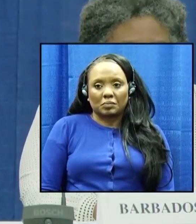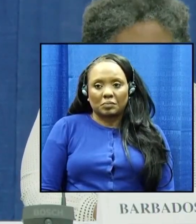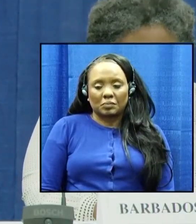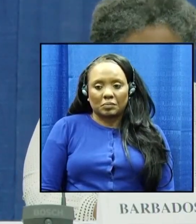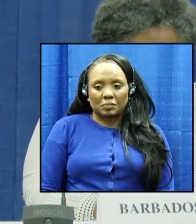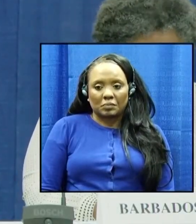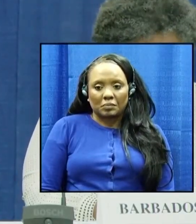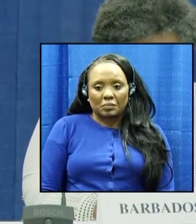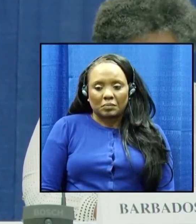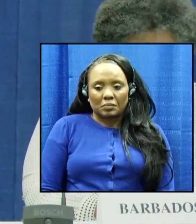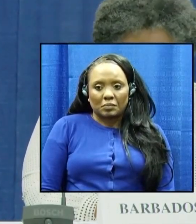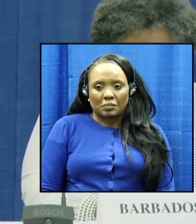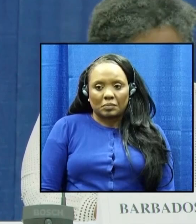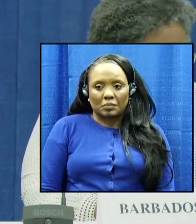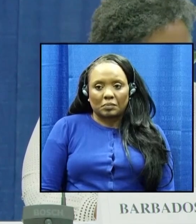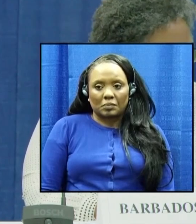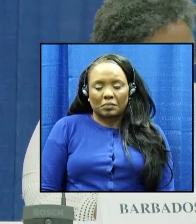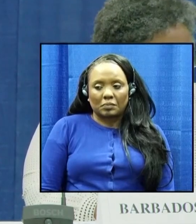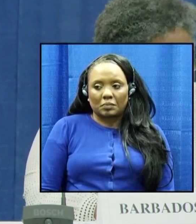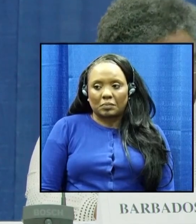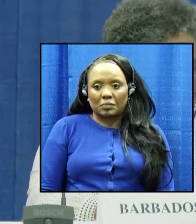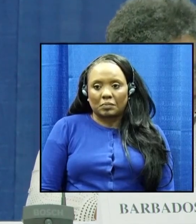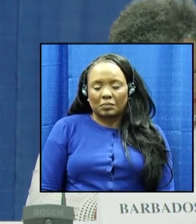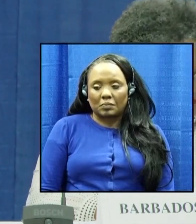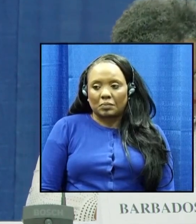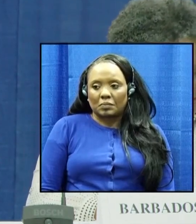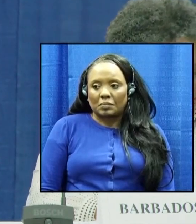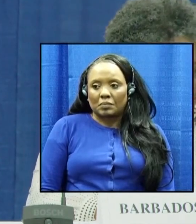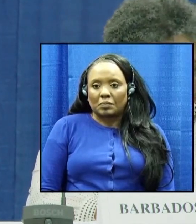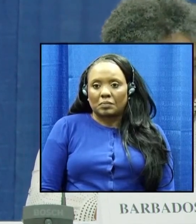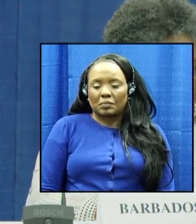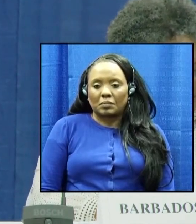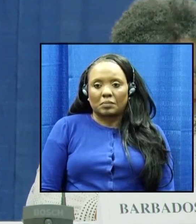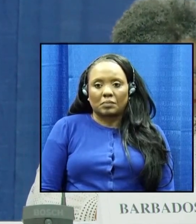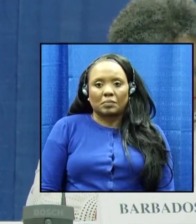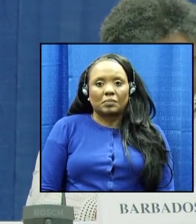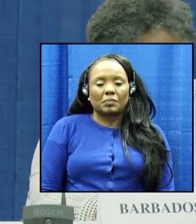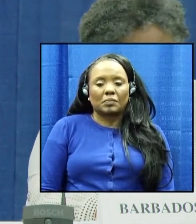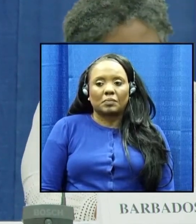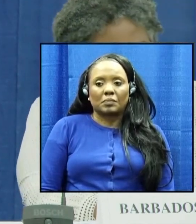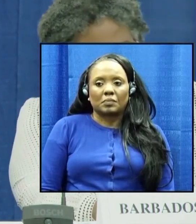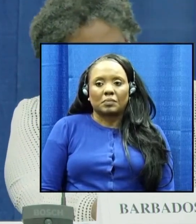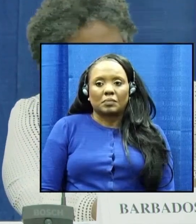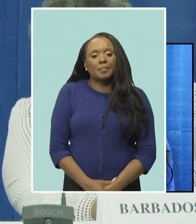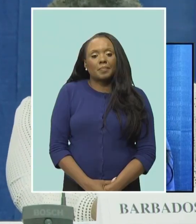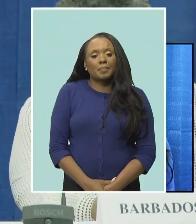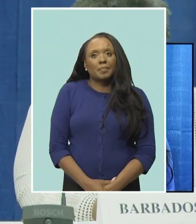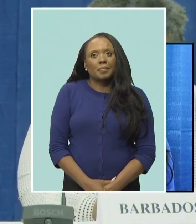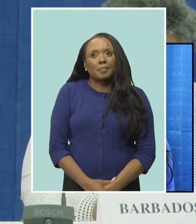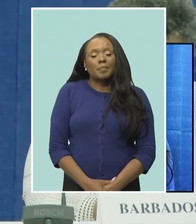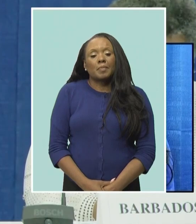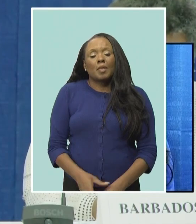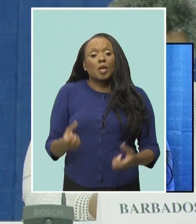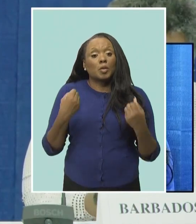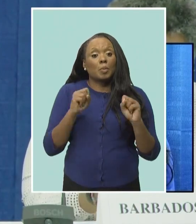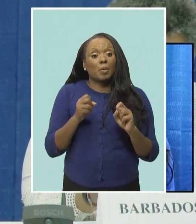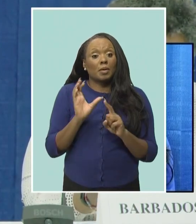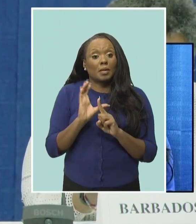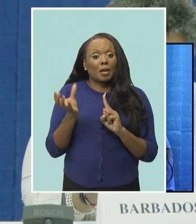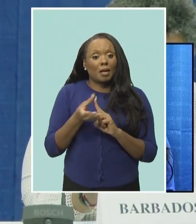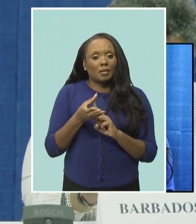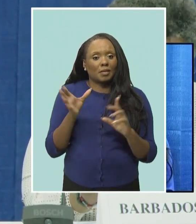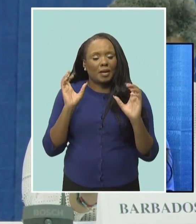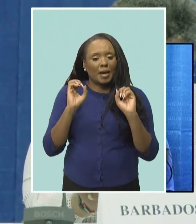agriculture, climate change, sports, culture, and education, among